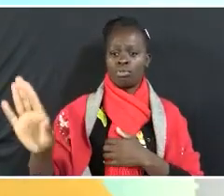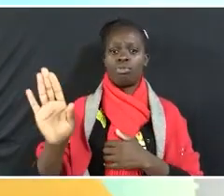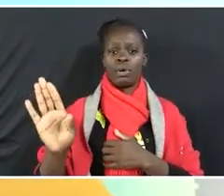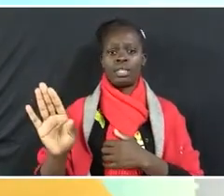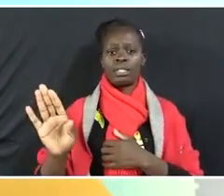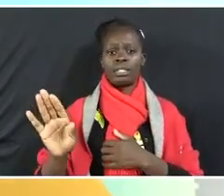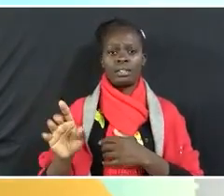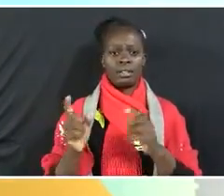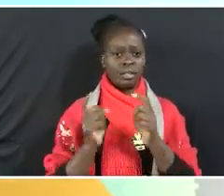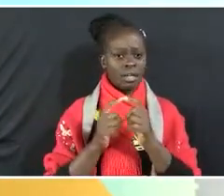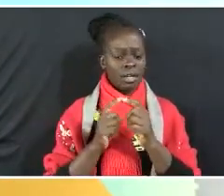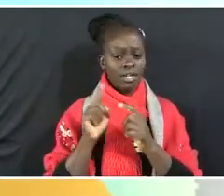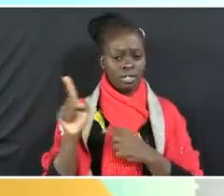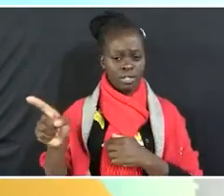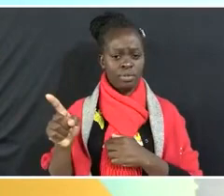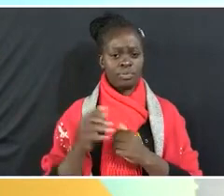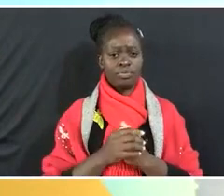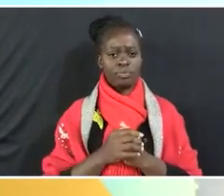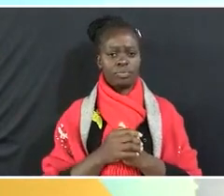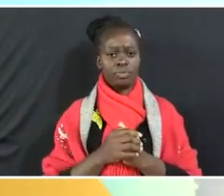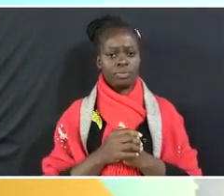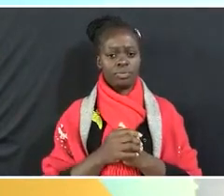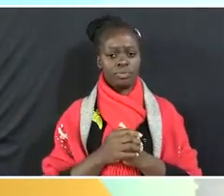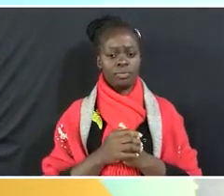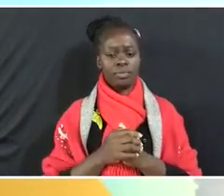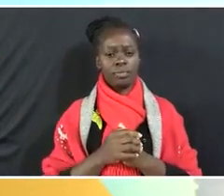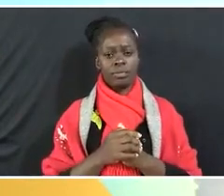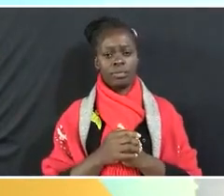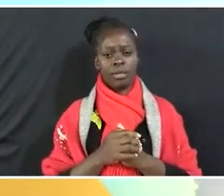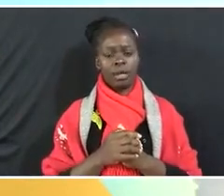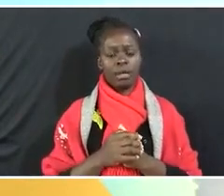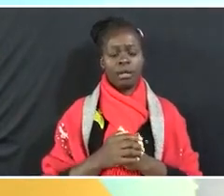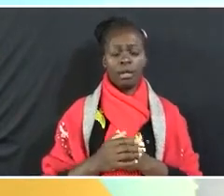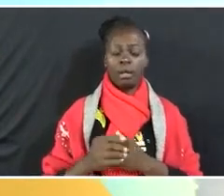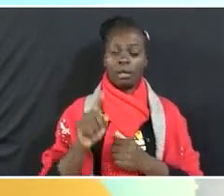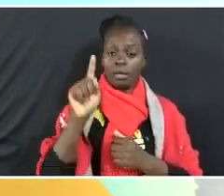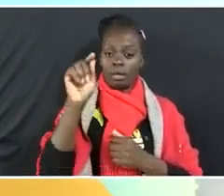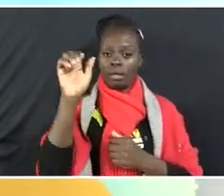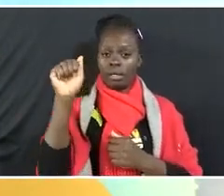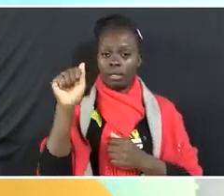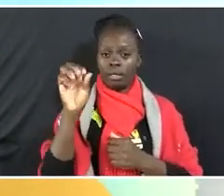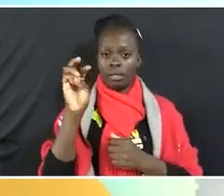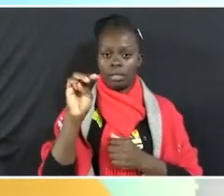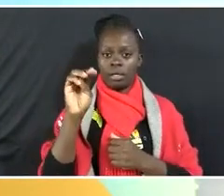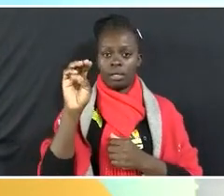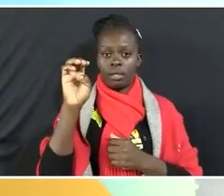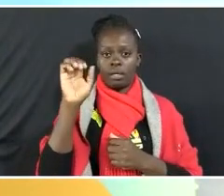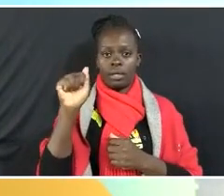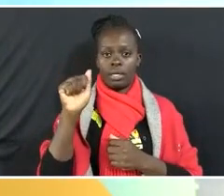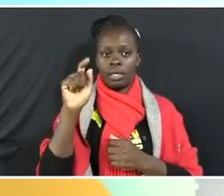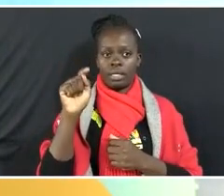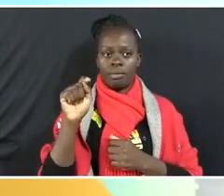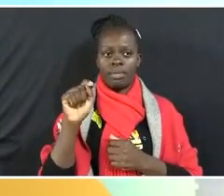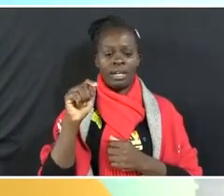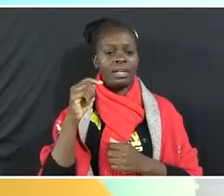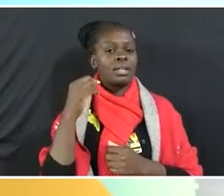this thing. So Tamar remained desolate in her brother's Absalom's house. But when the king David